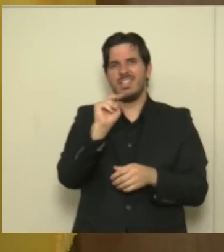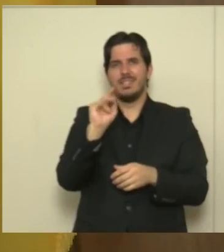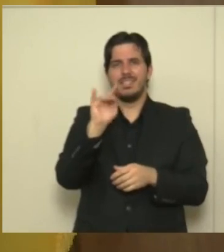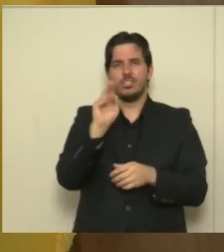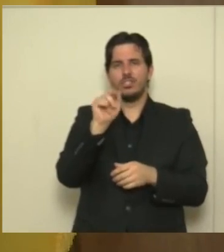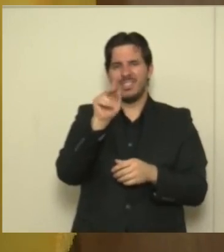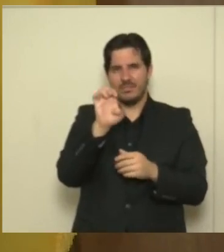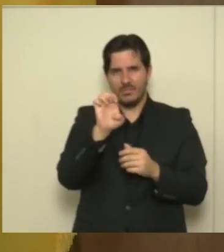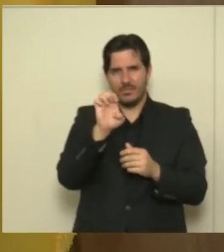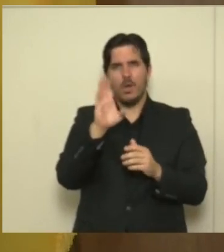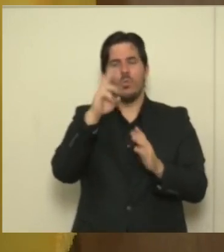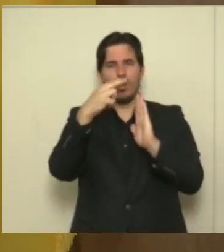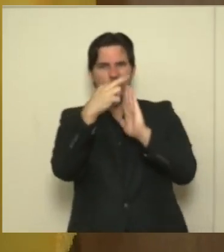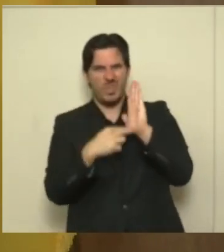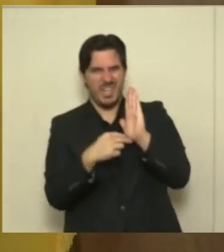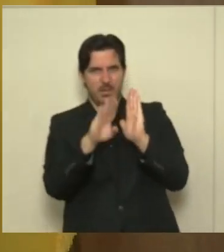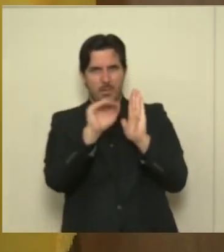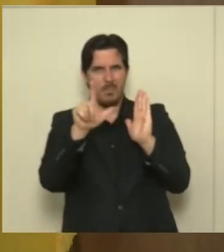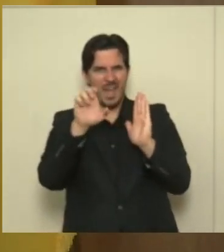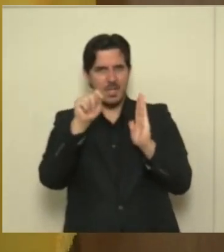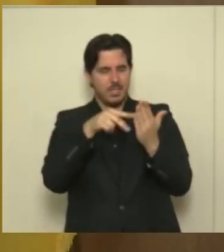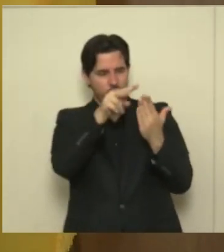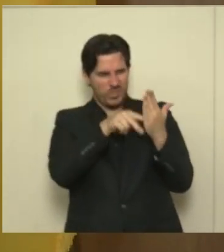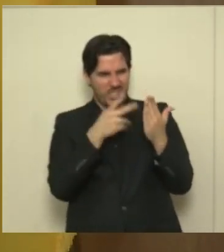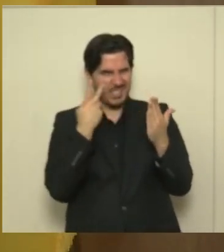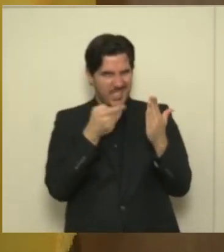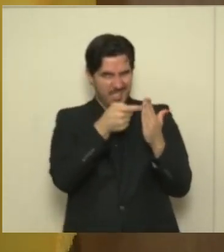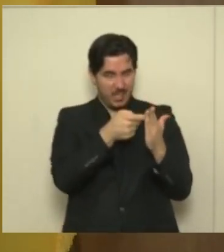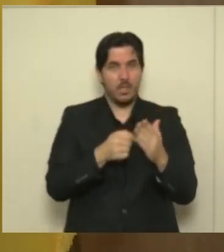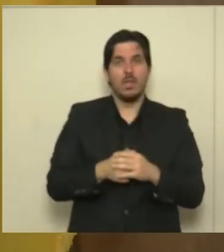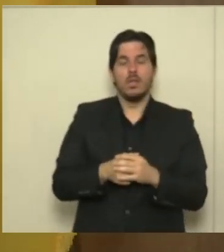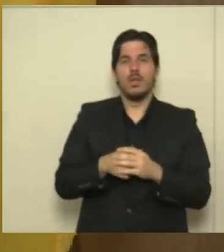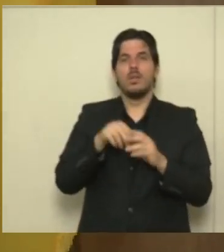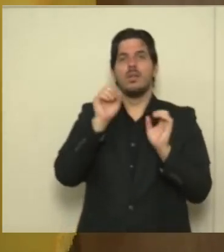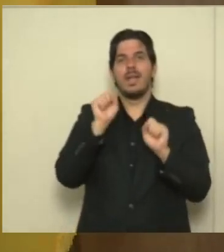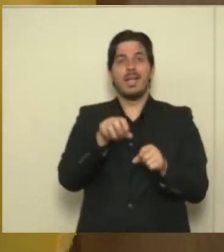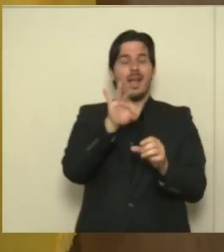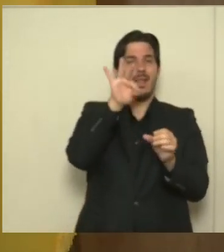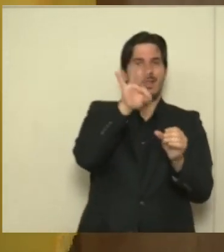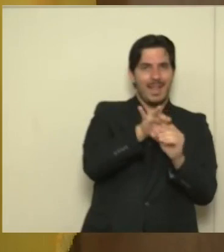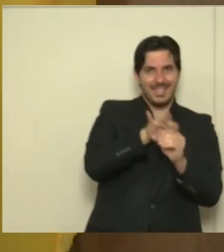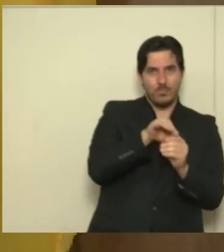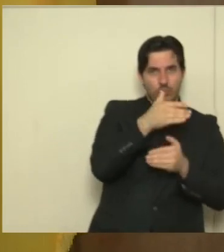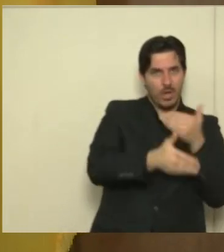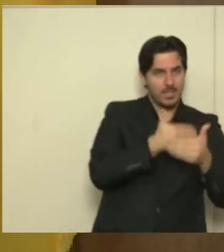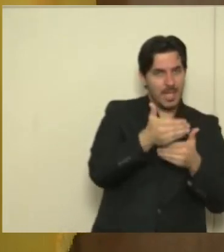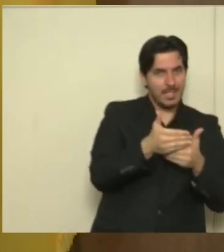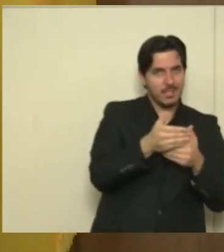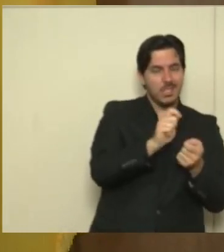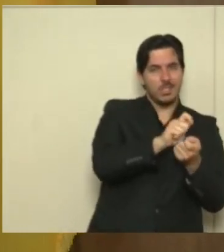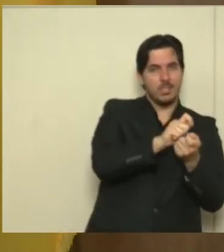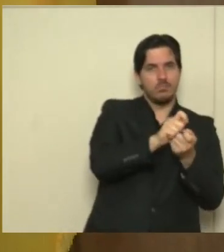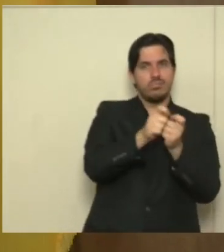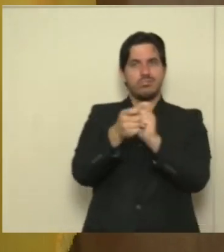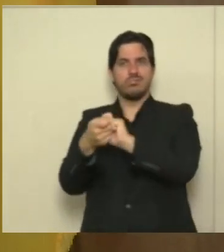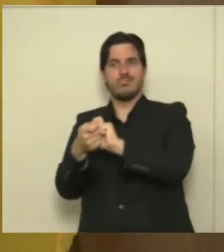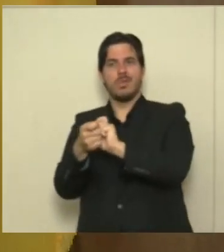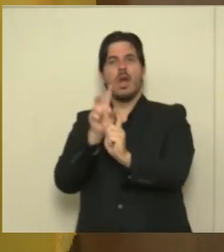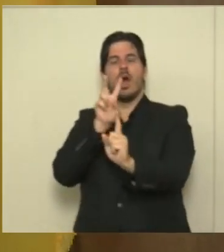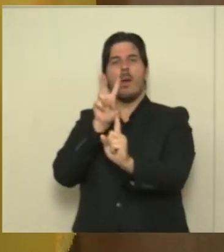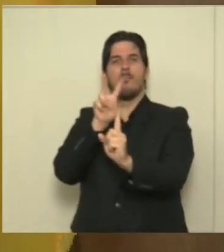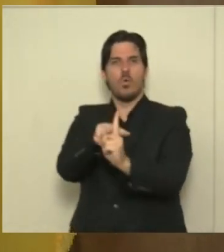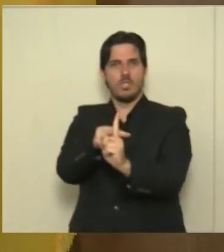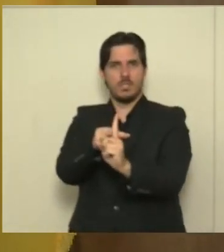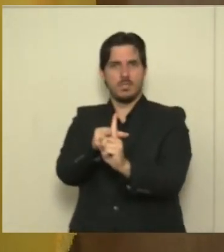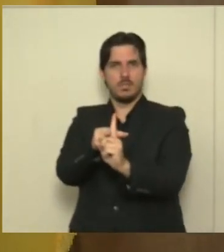to shift from a purely elected process to an appointed process, utilizing